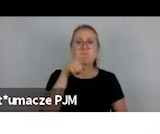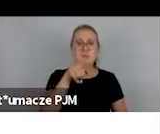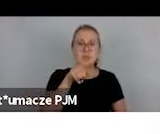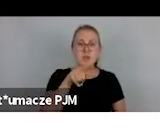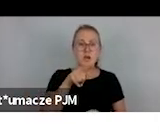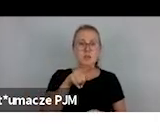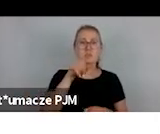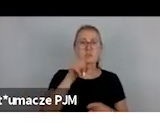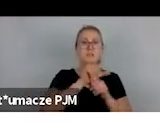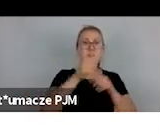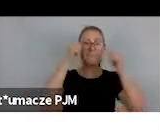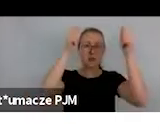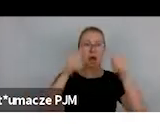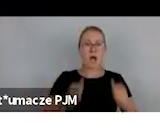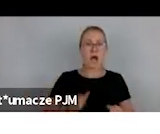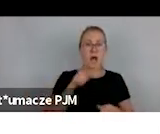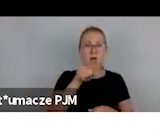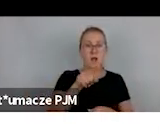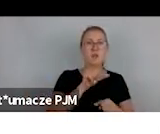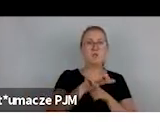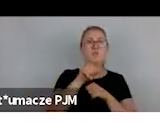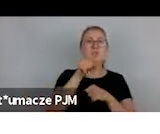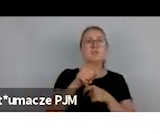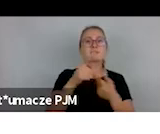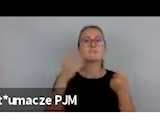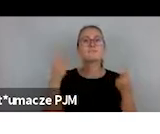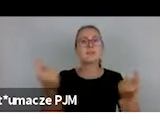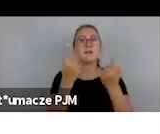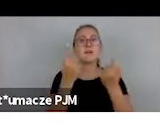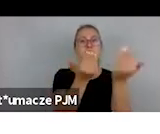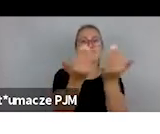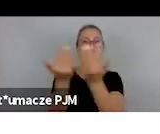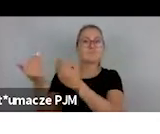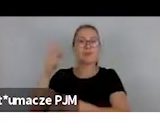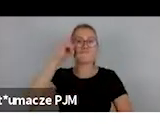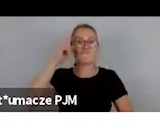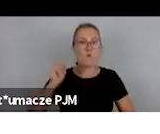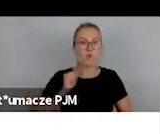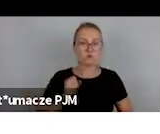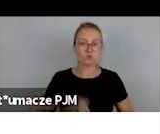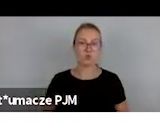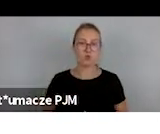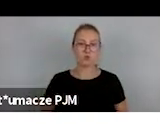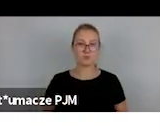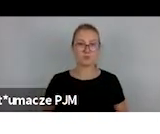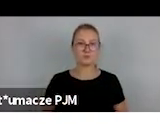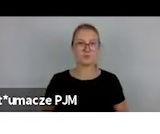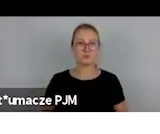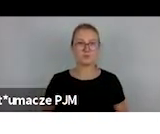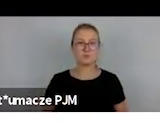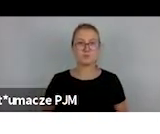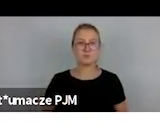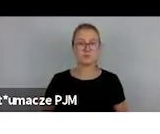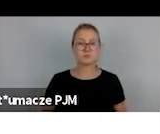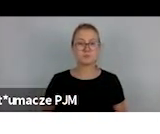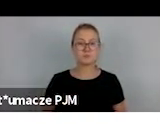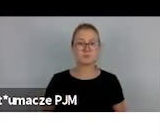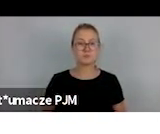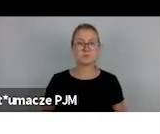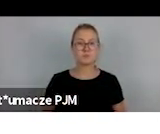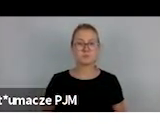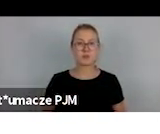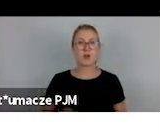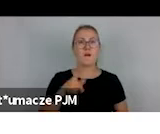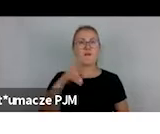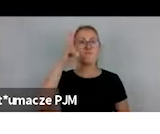man, didn't they tell you the military makes you mad, as in crazy. So that's the End Conscription campaign that I was